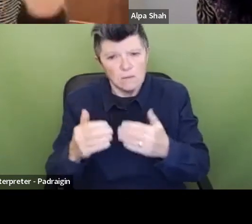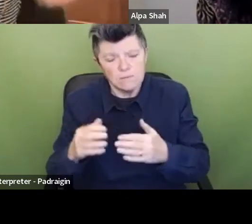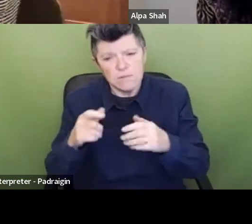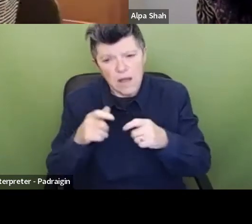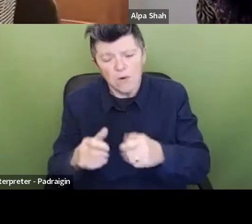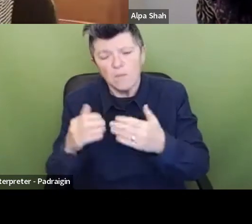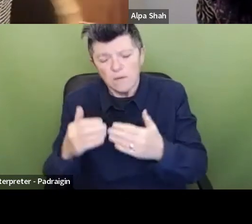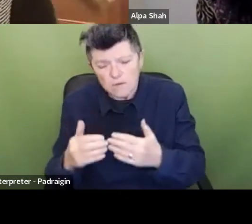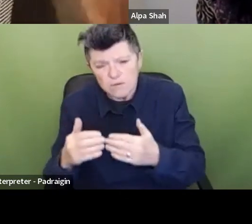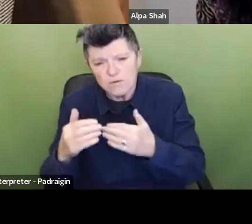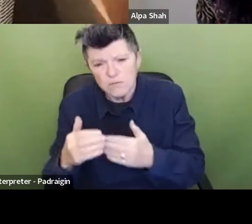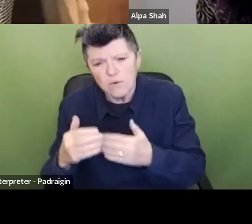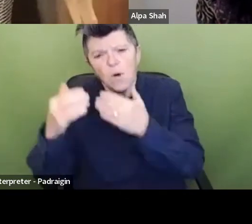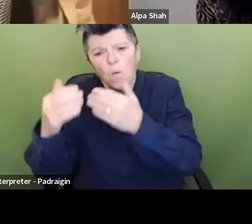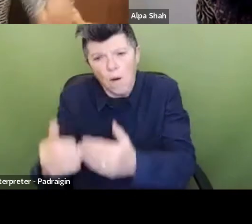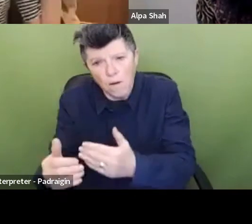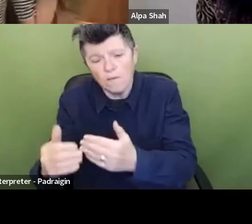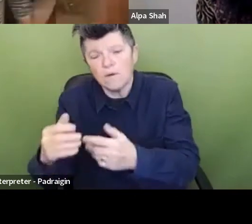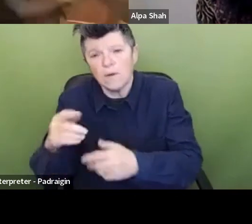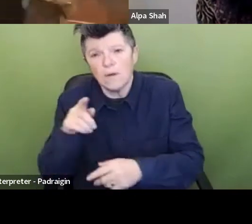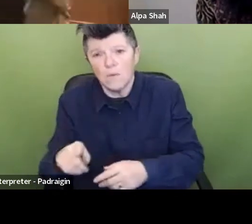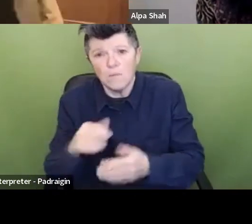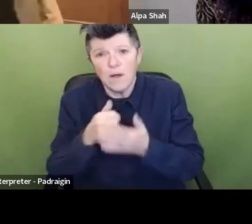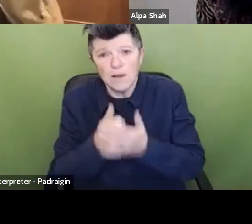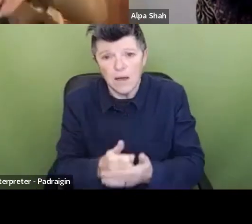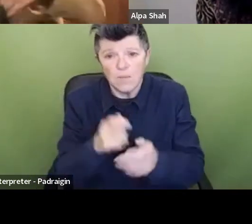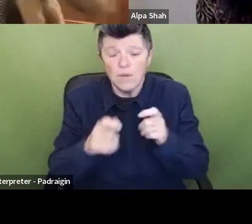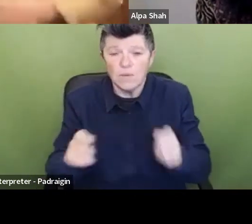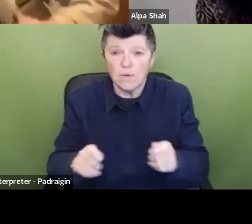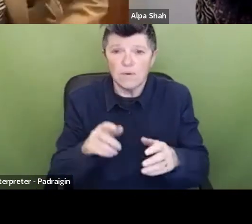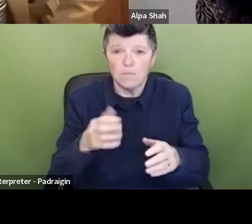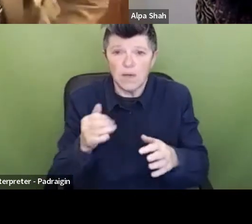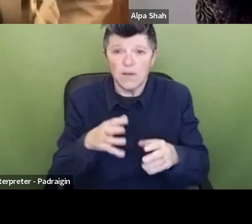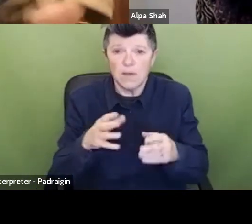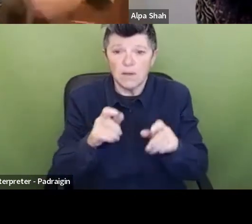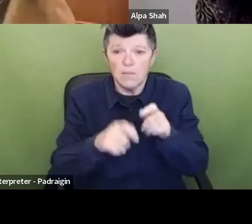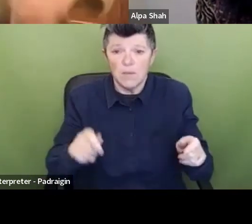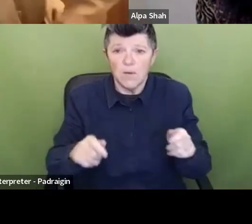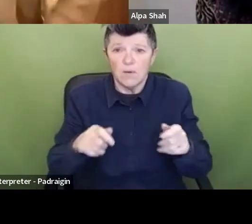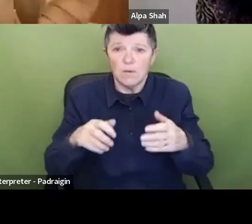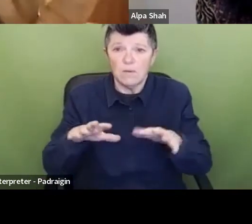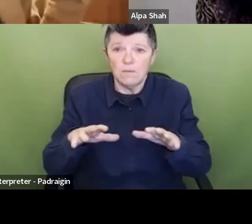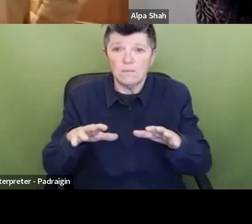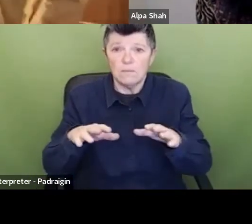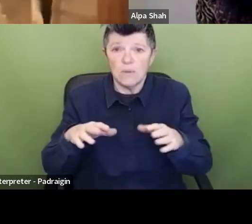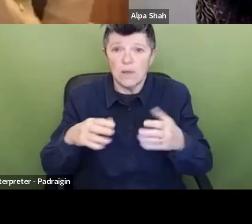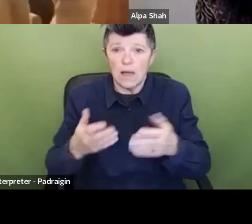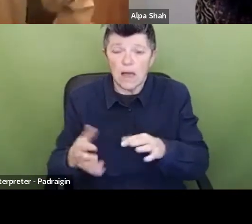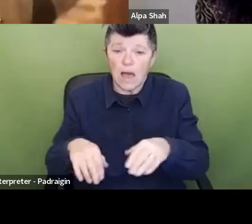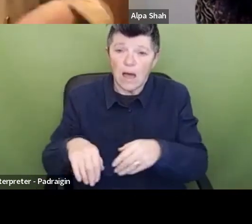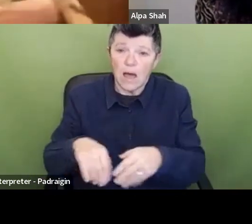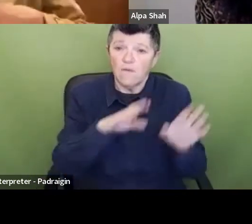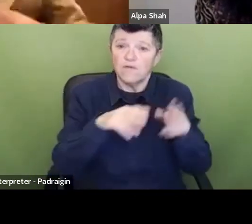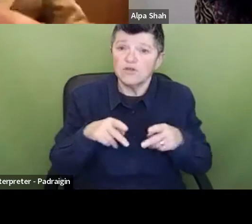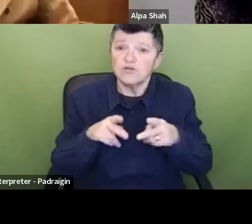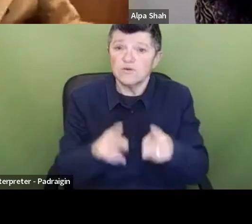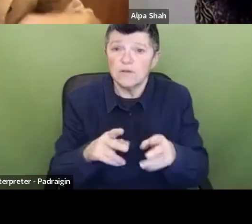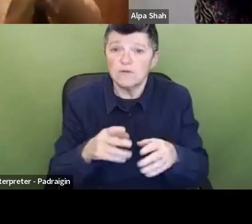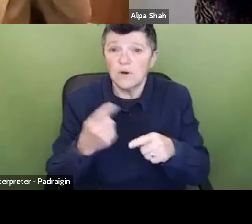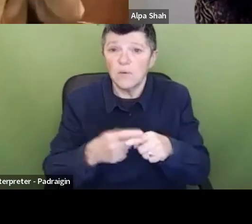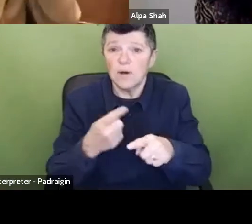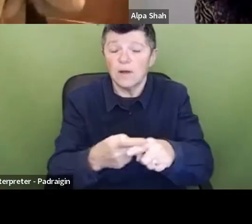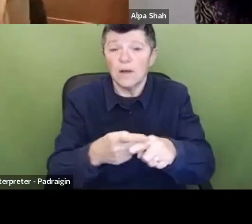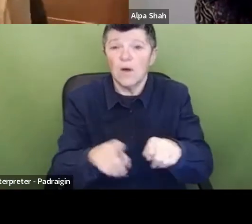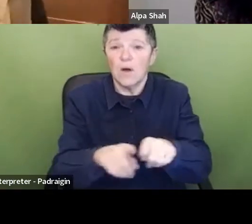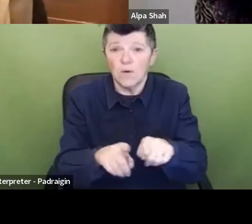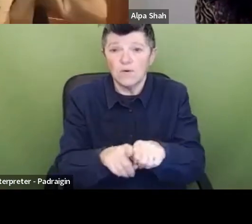we actually need to try and get people off the streets more quickly. And that is something that is quite well known, but also take care of them on the